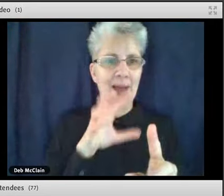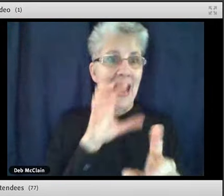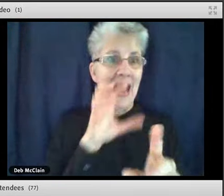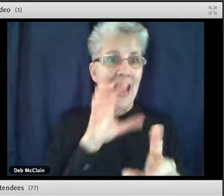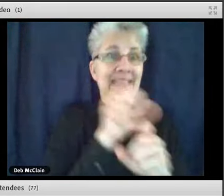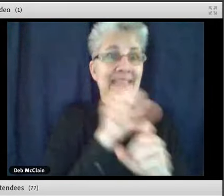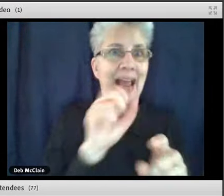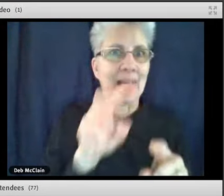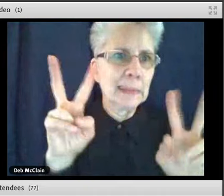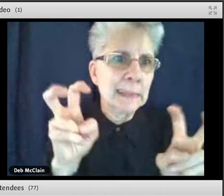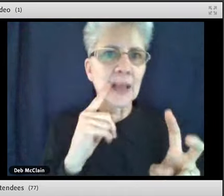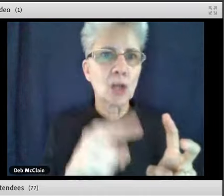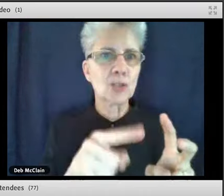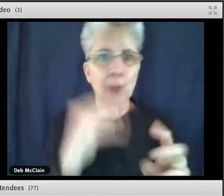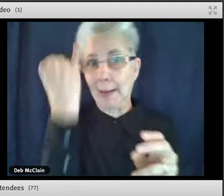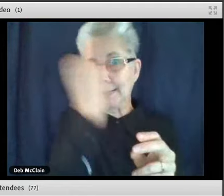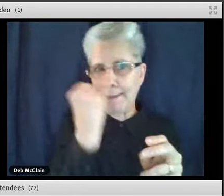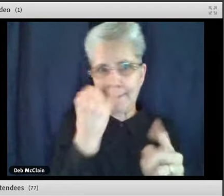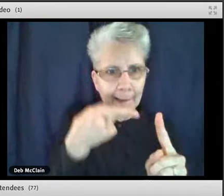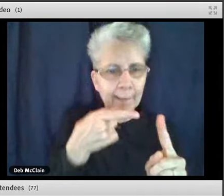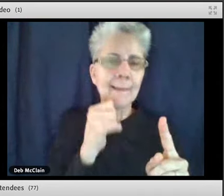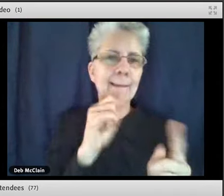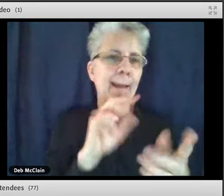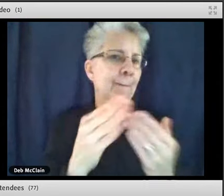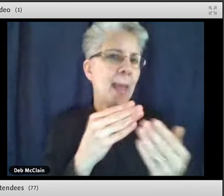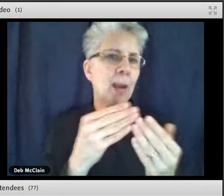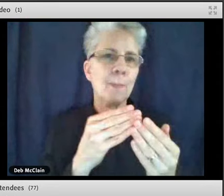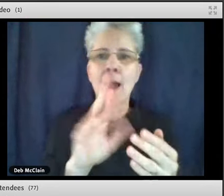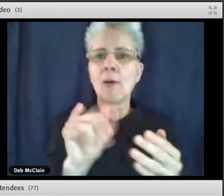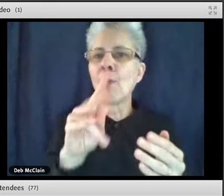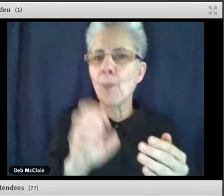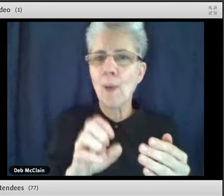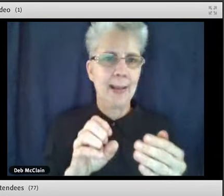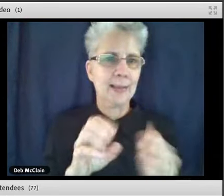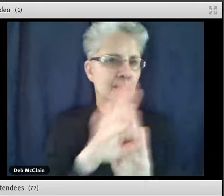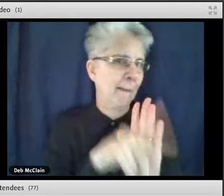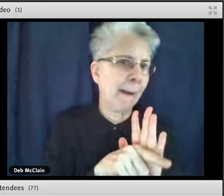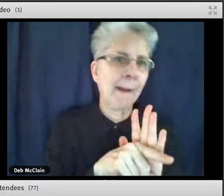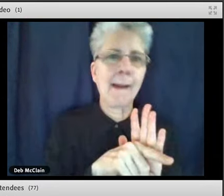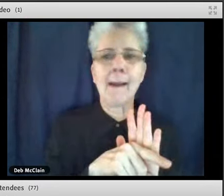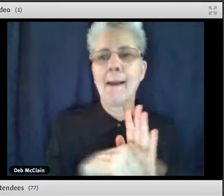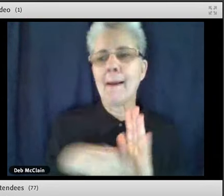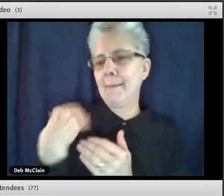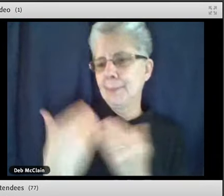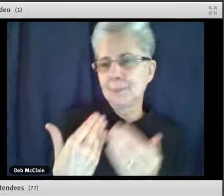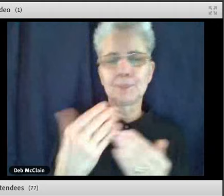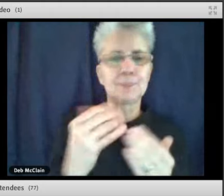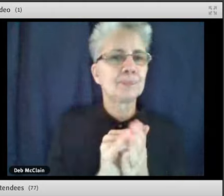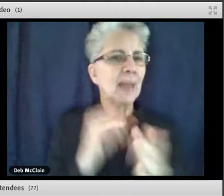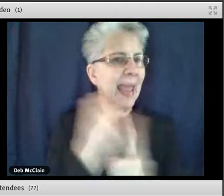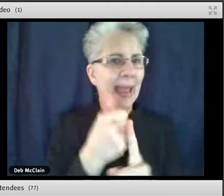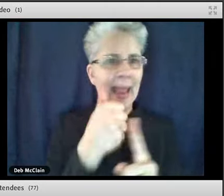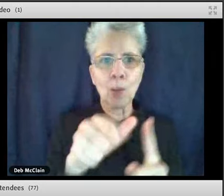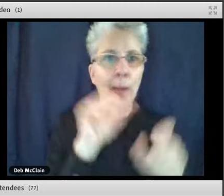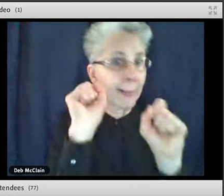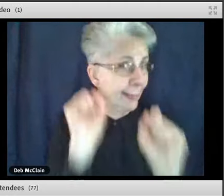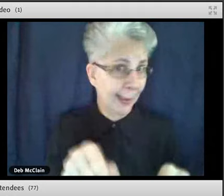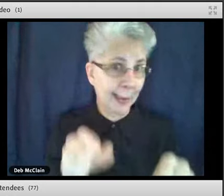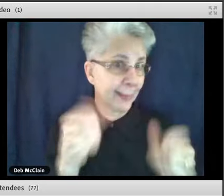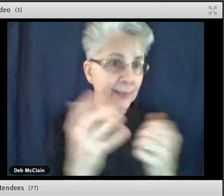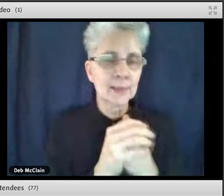just because you're Italian. It doesn't matter about race or ethnicity. It can hit anybody.